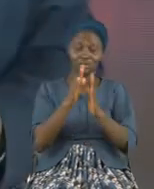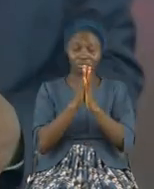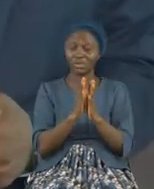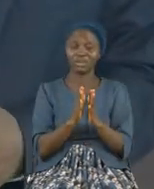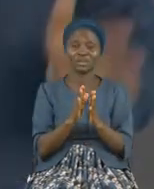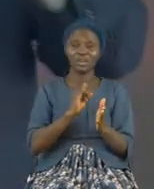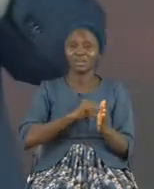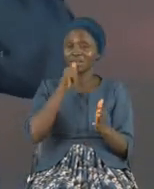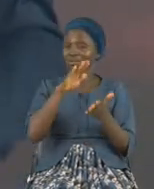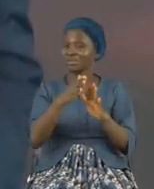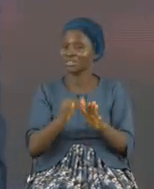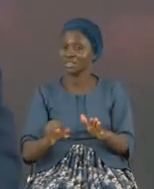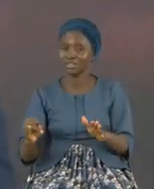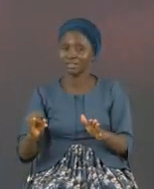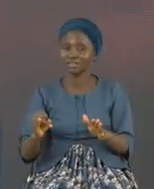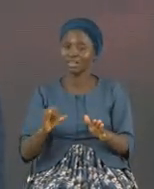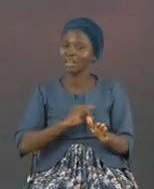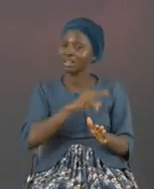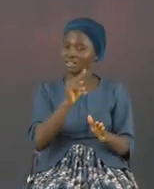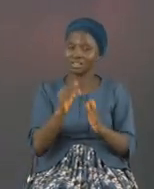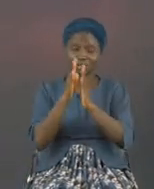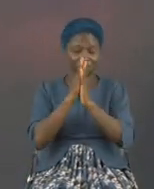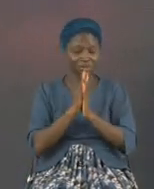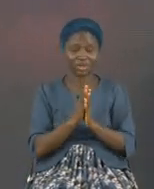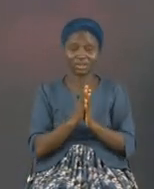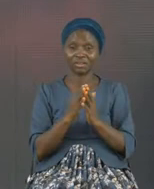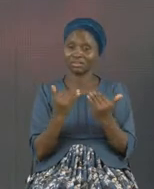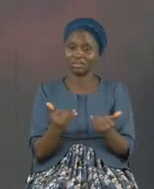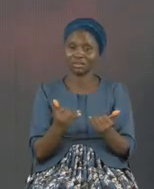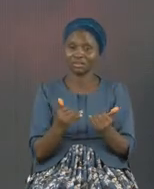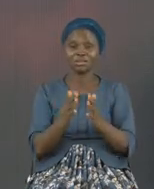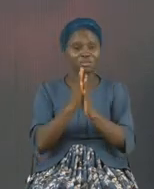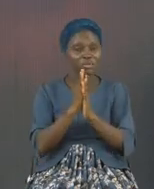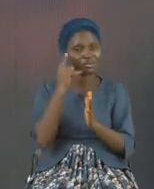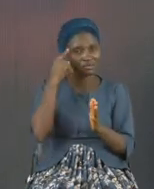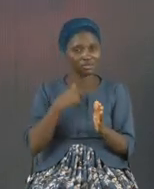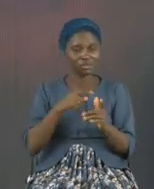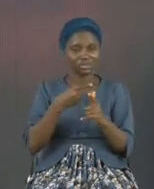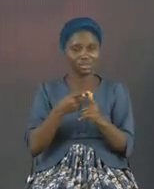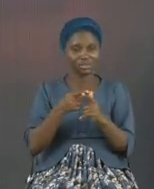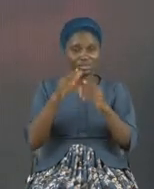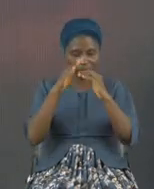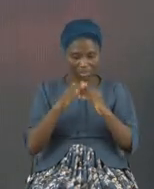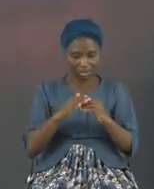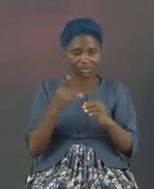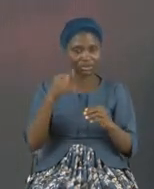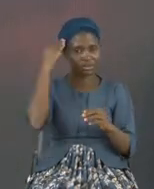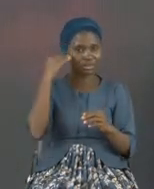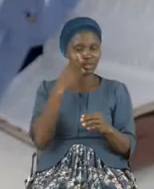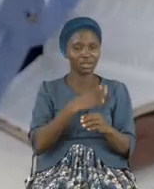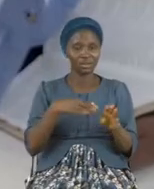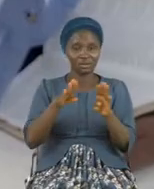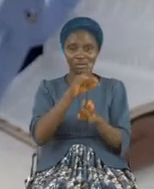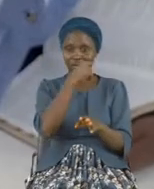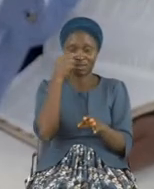going. I need prayer now. Pray for me. Then he bowed his head and closed his eyes. I